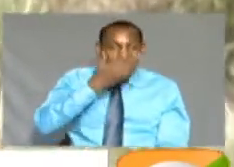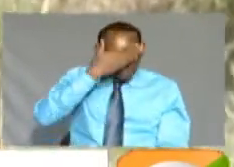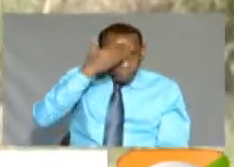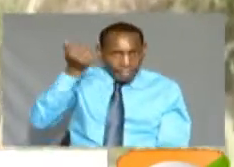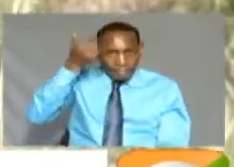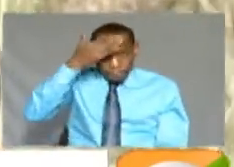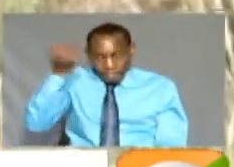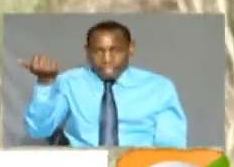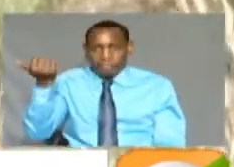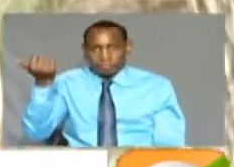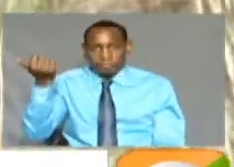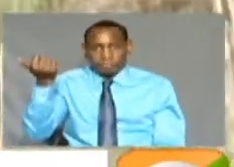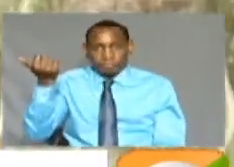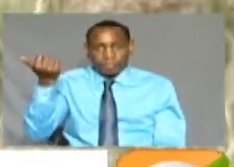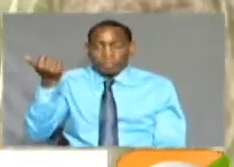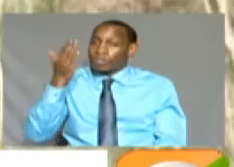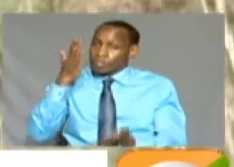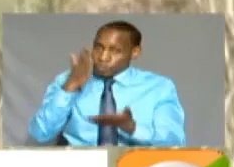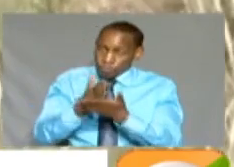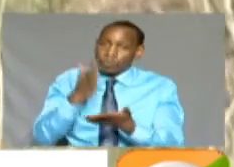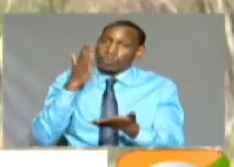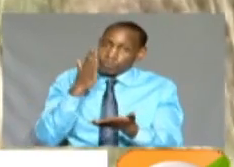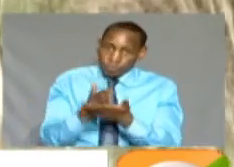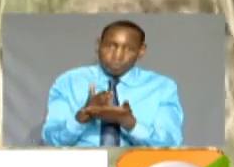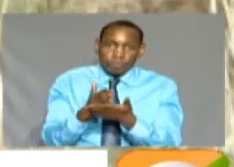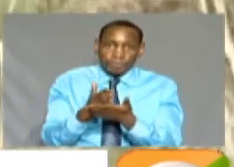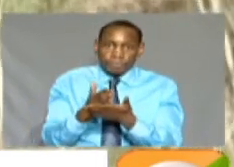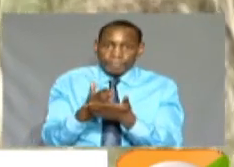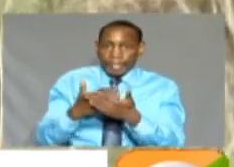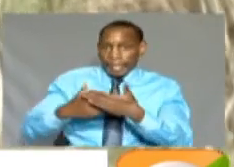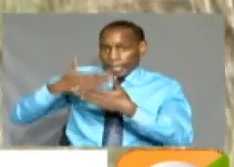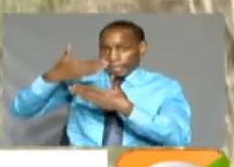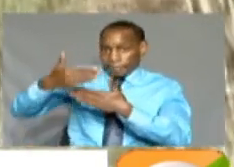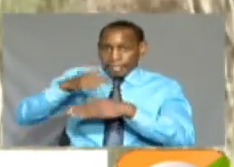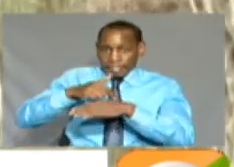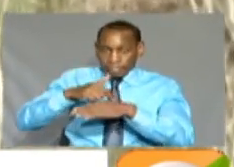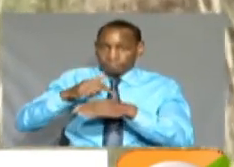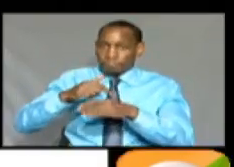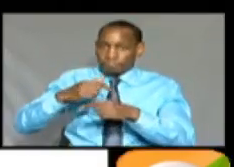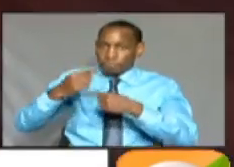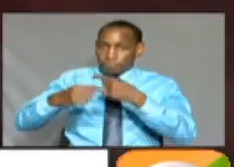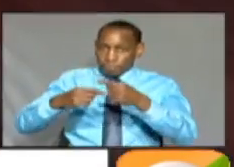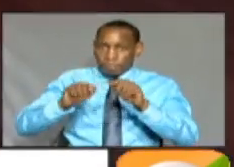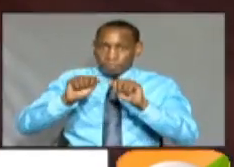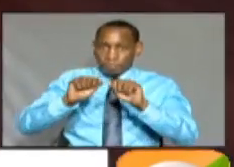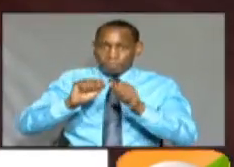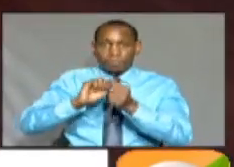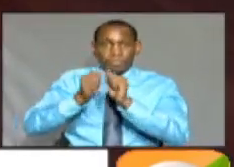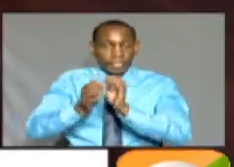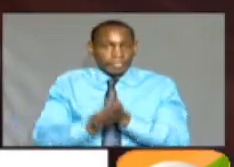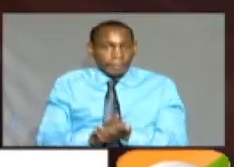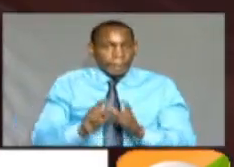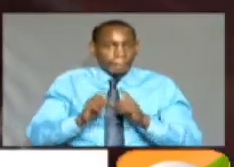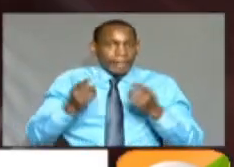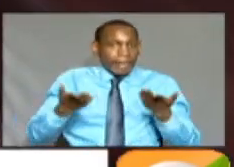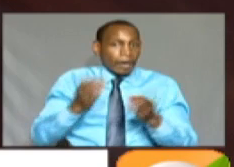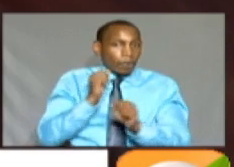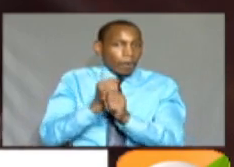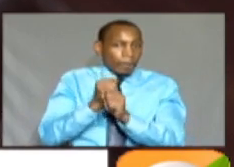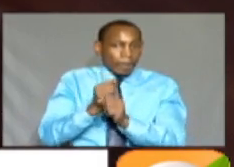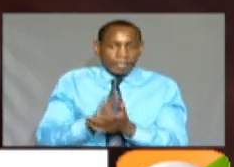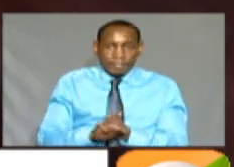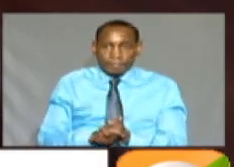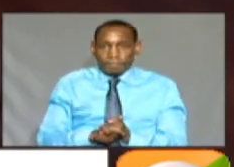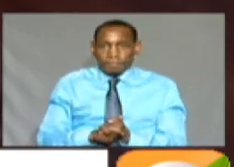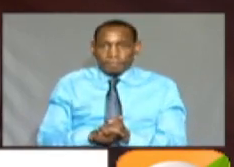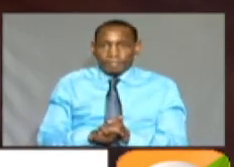And the disease grew, and after some time, I was unable to even move. So just how does it work? They